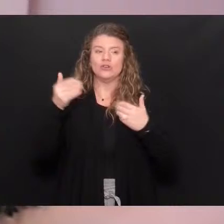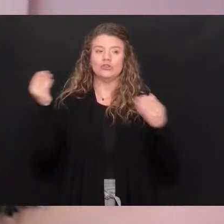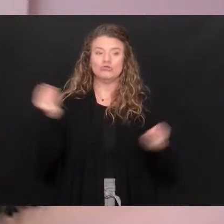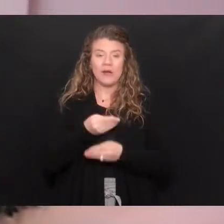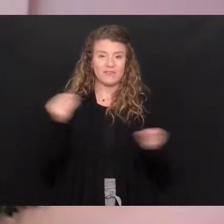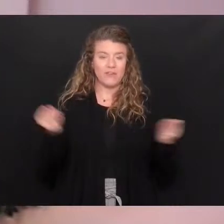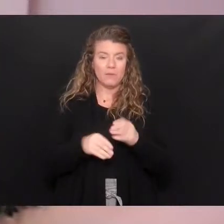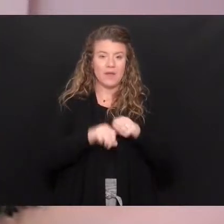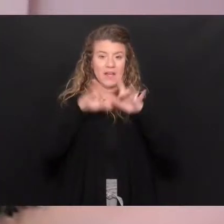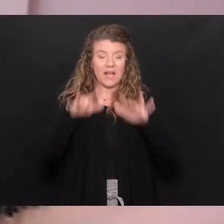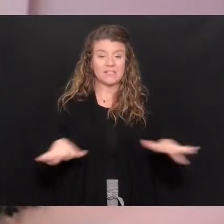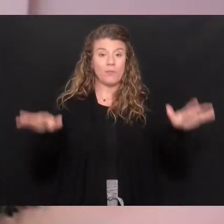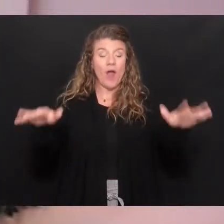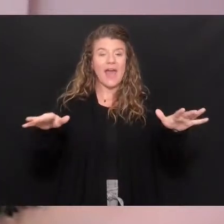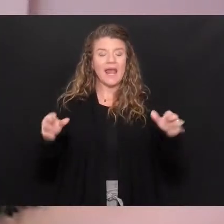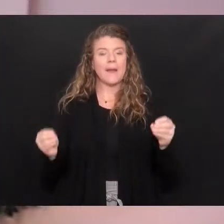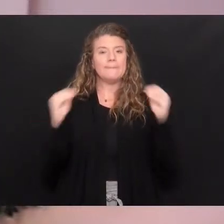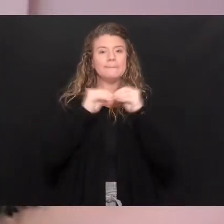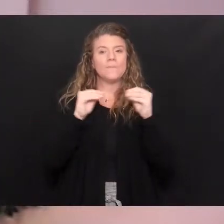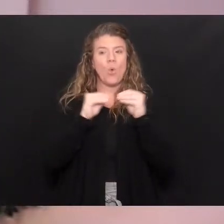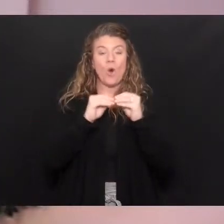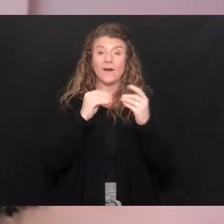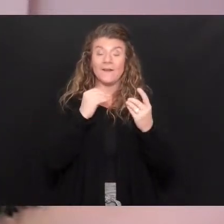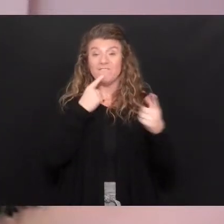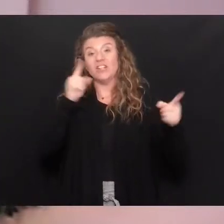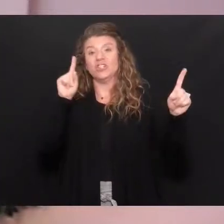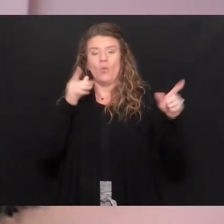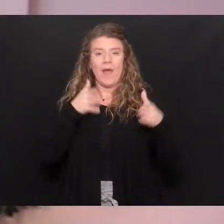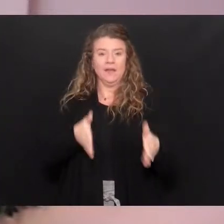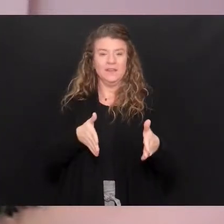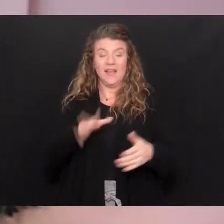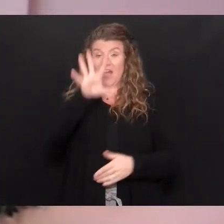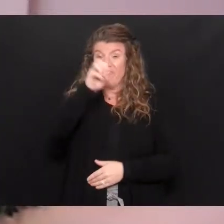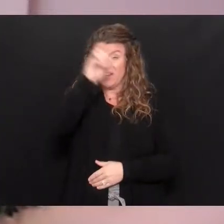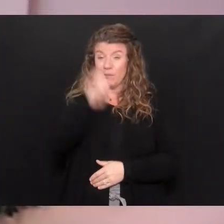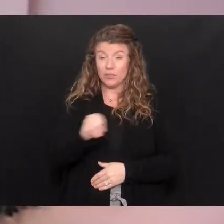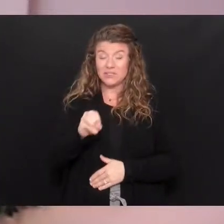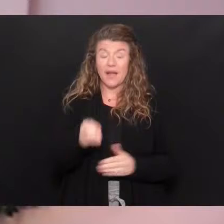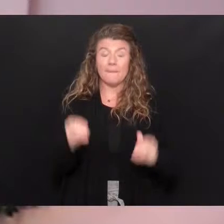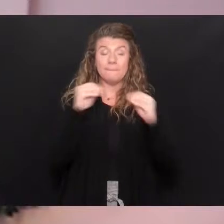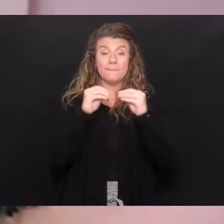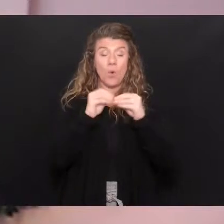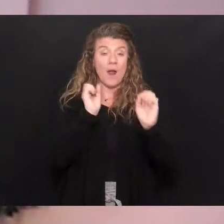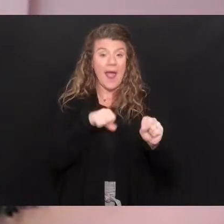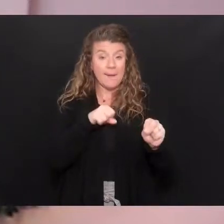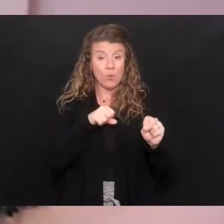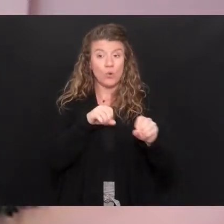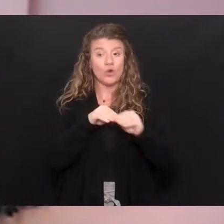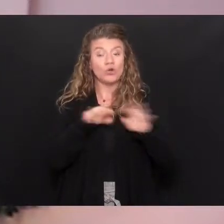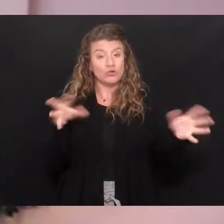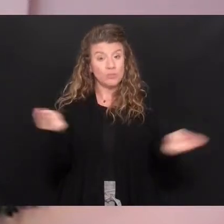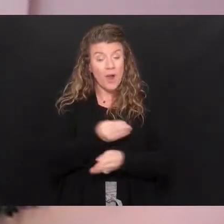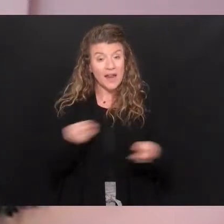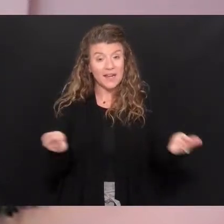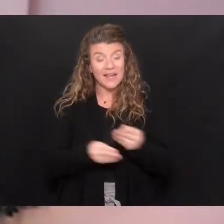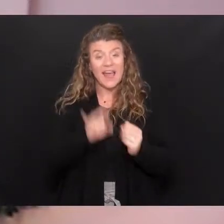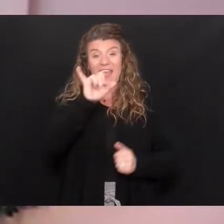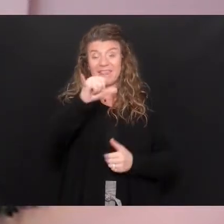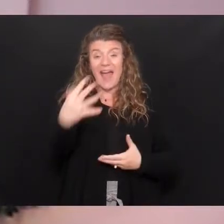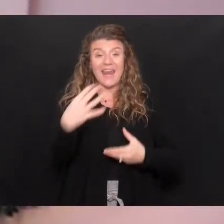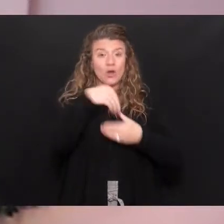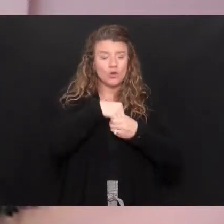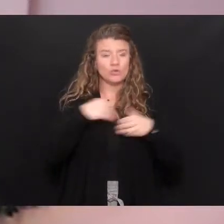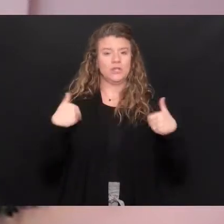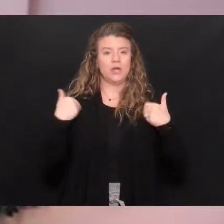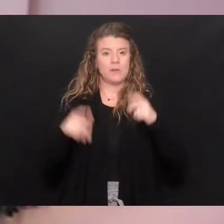words, spread in a more efficient way, 50% more able to spread, and that includes to